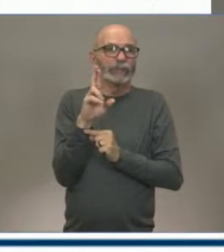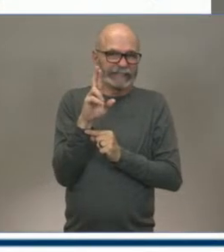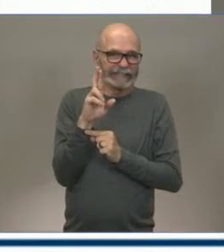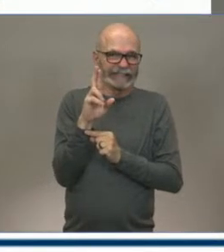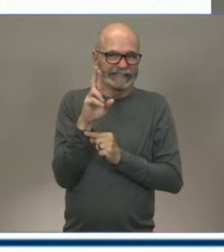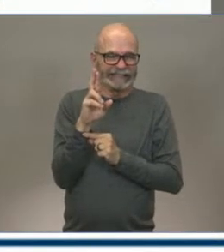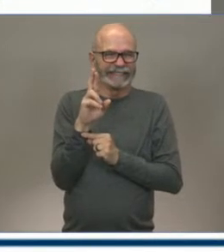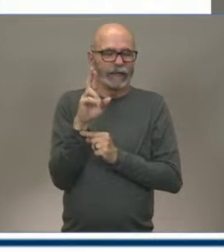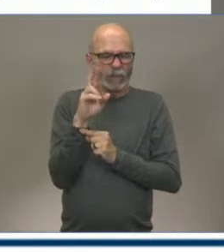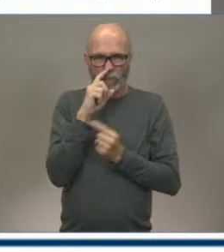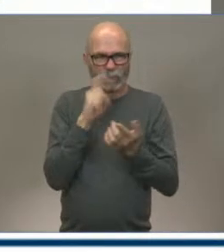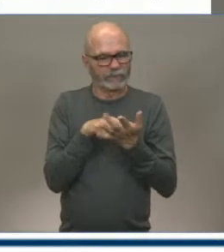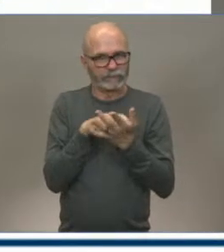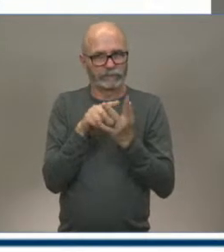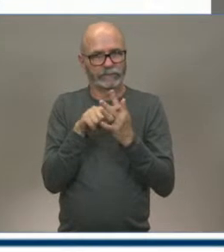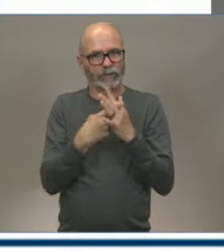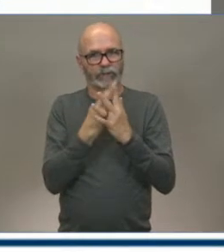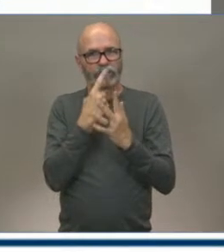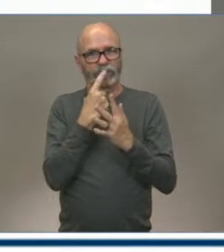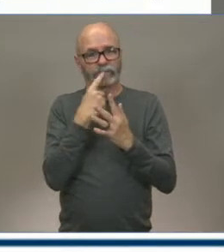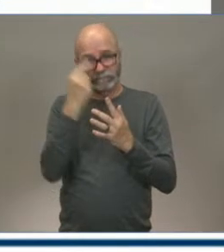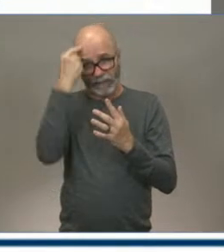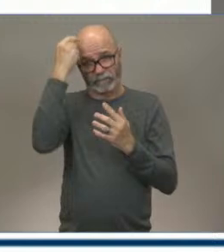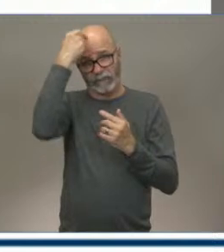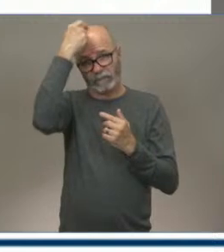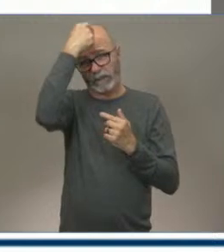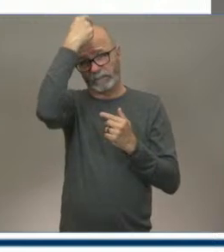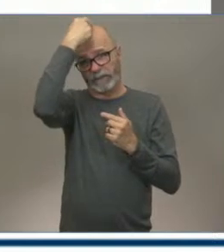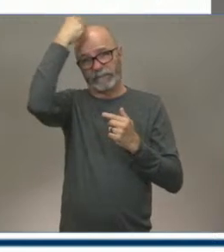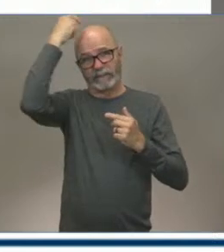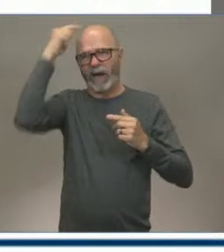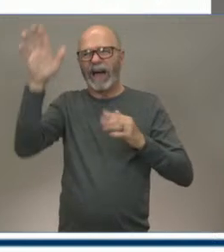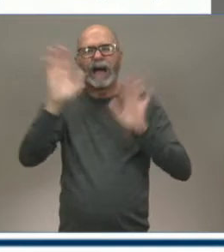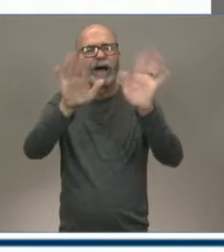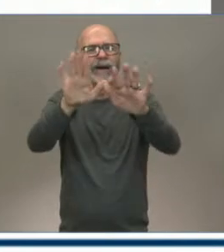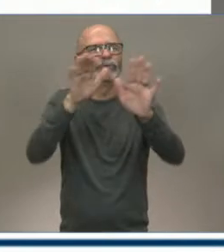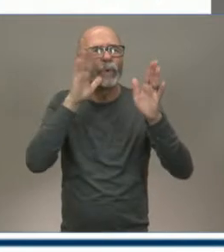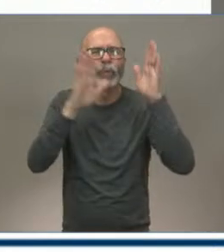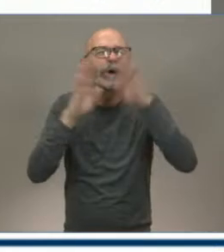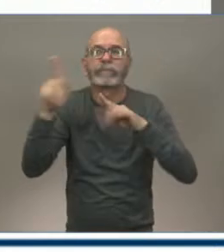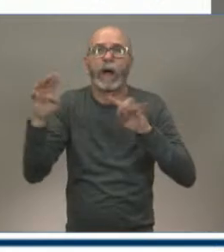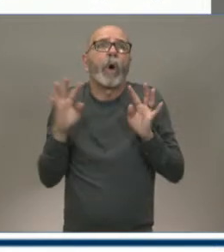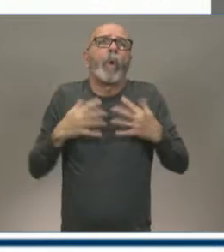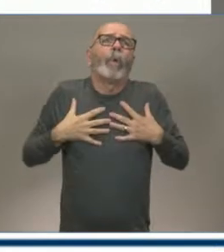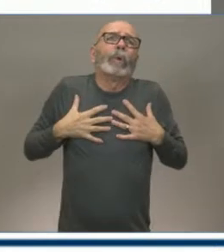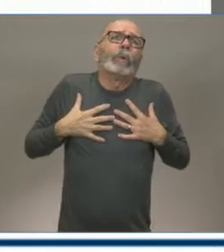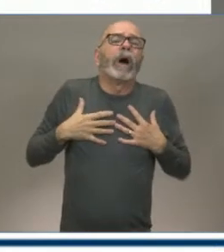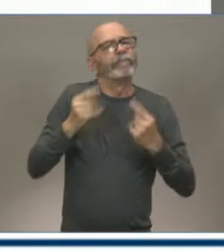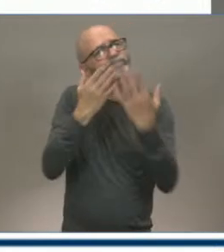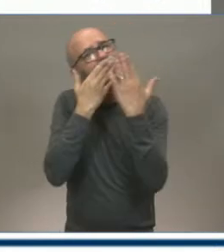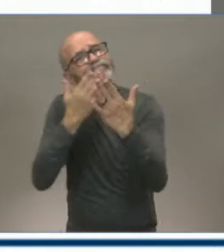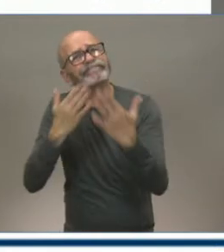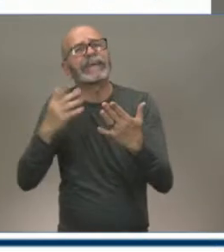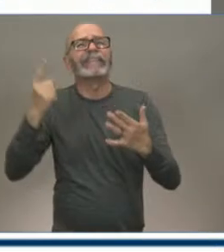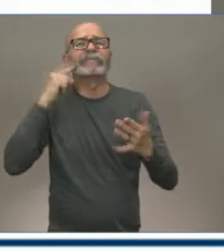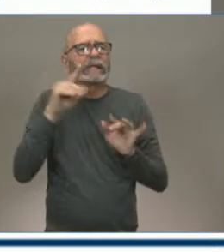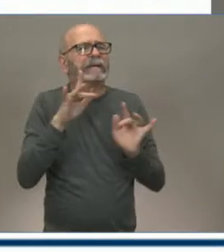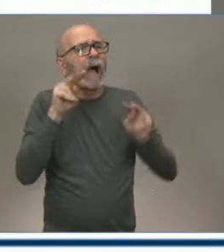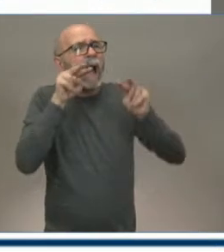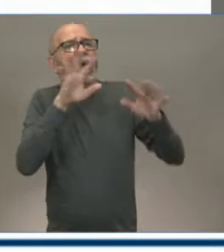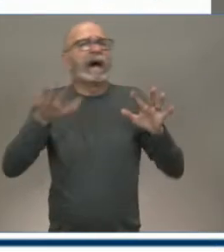that's appearing. So I just thought I'd let people know that. You don't have to worry about me, but I really appreciate people expressing their concern. So thank